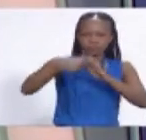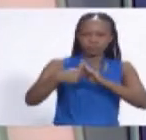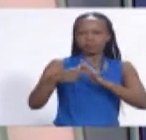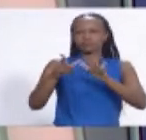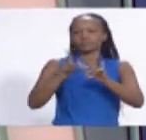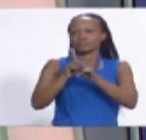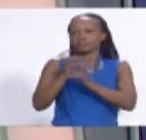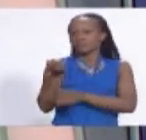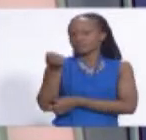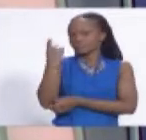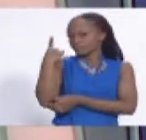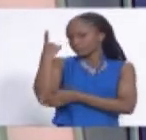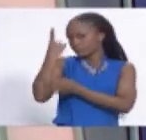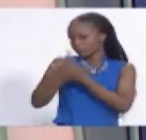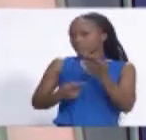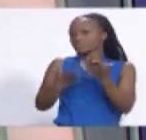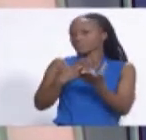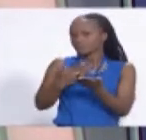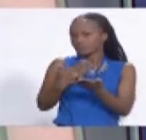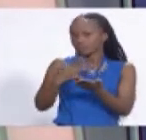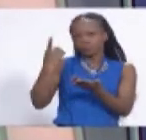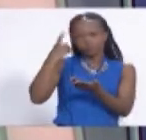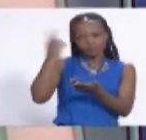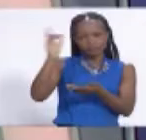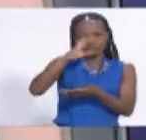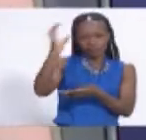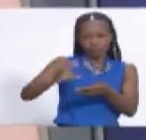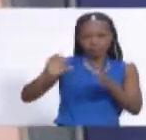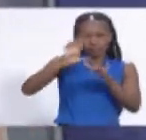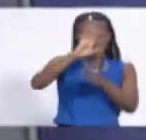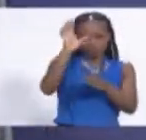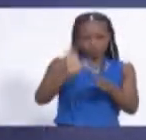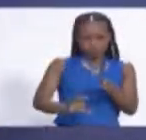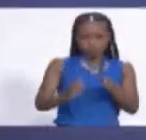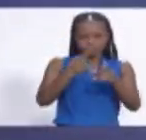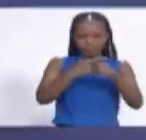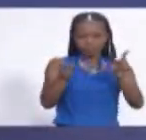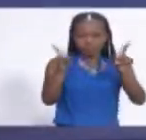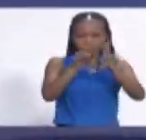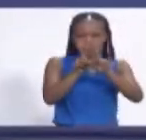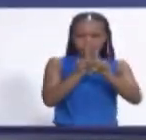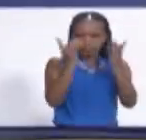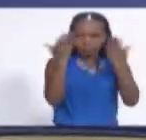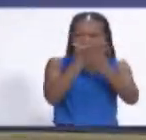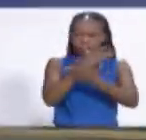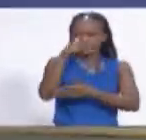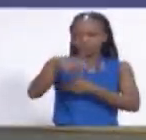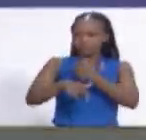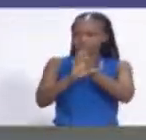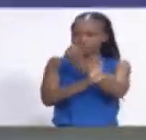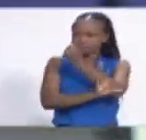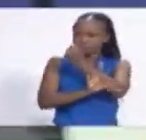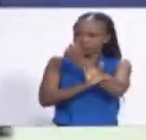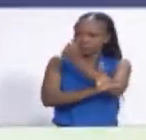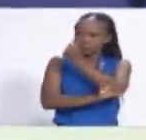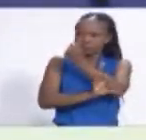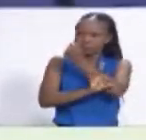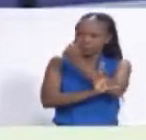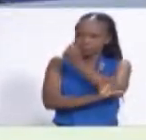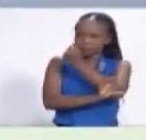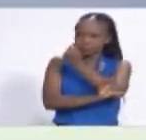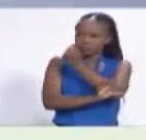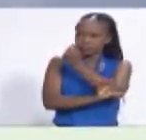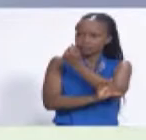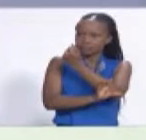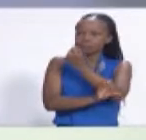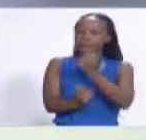and understand what they mean, especially for the African continent. But also tonight, the country is in sort of like a